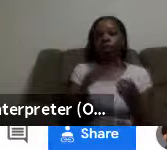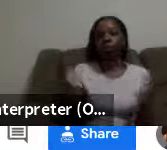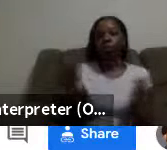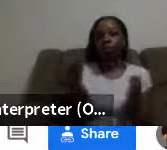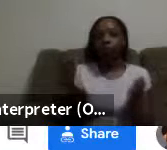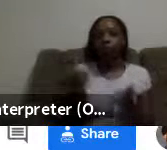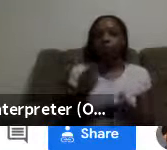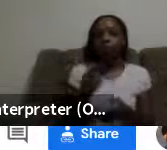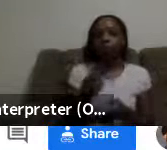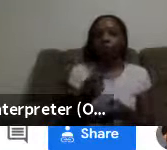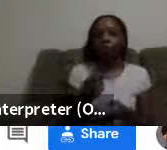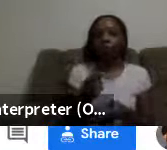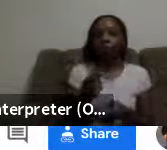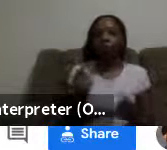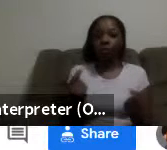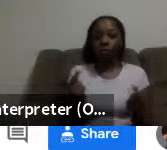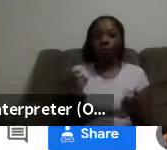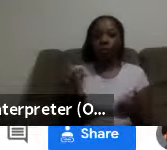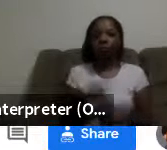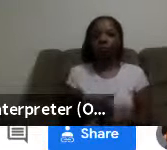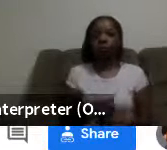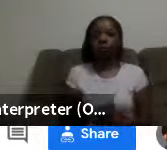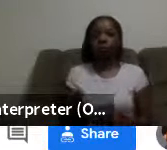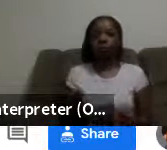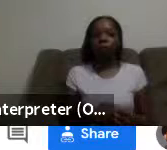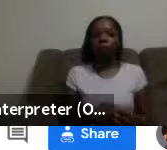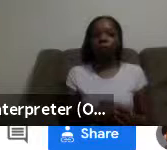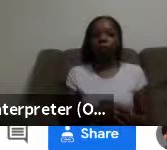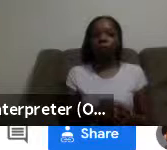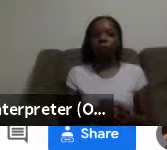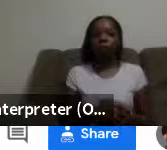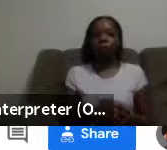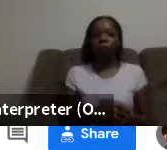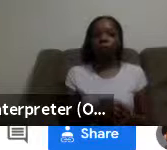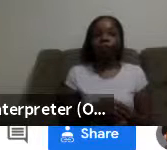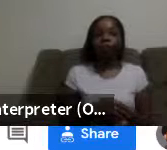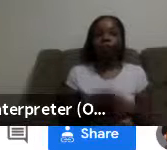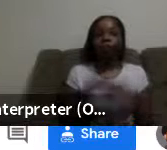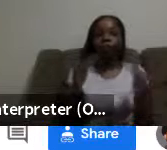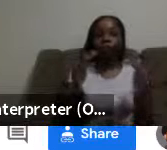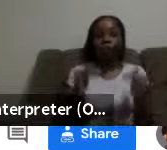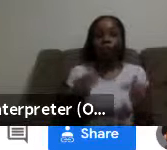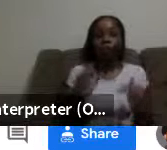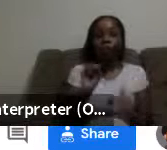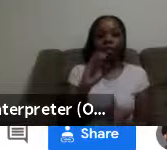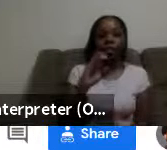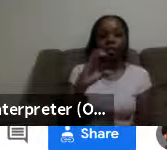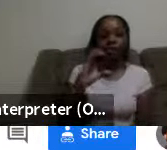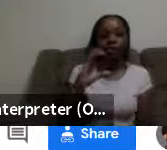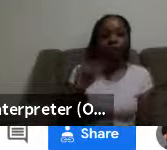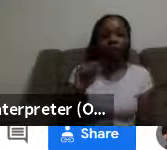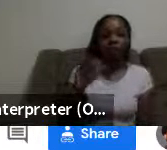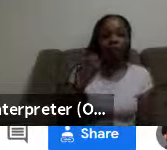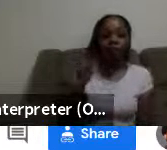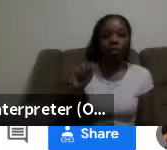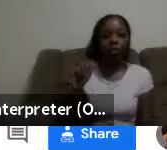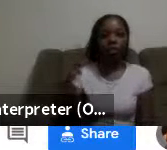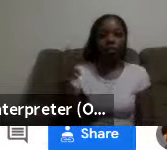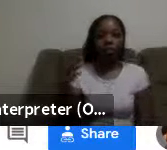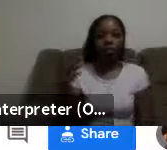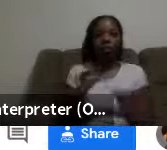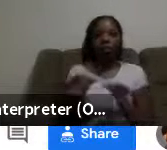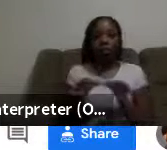so. And then the second section there just kind of explains the timeline. it's impossible for us to move to this